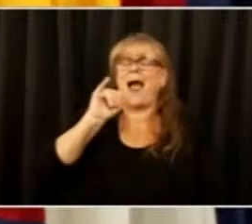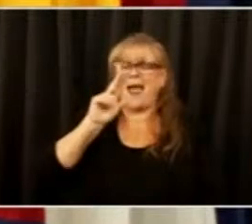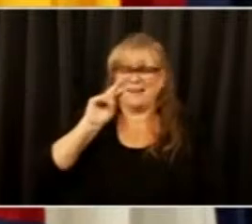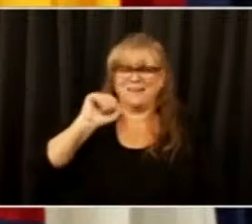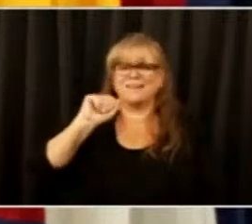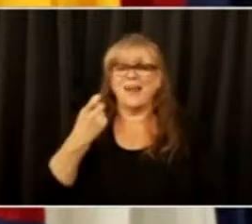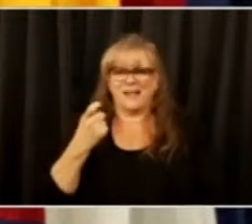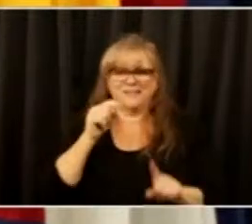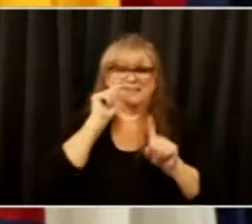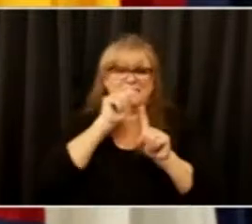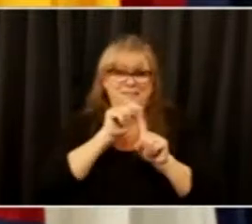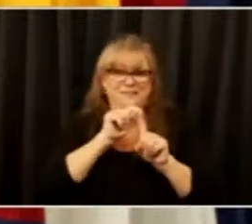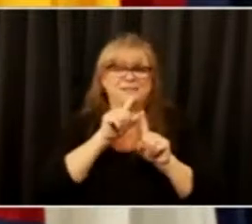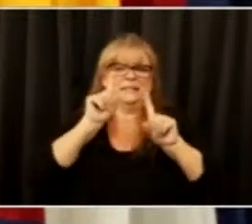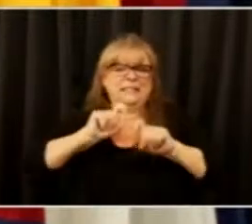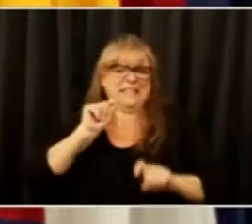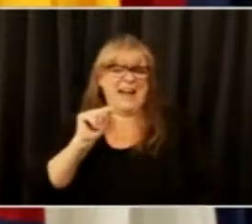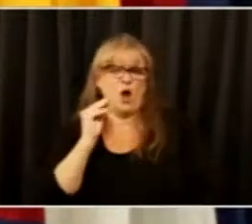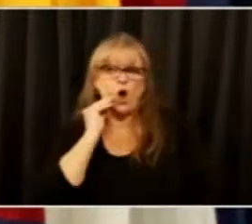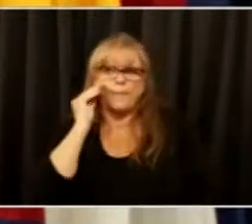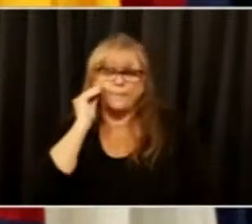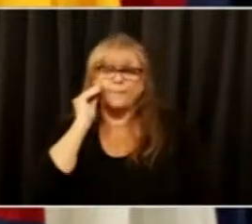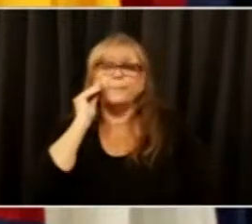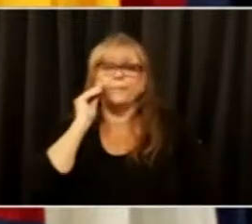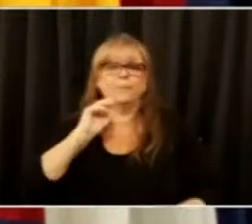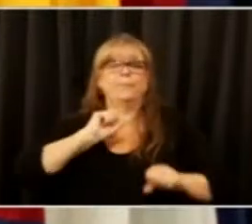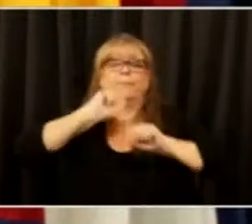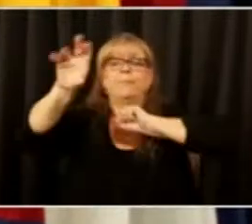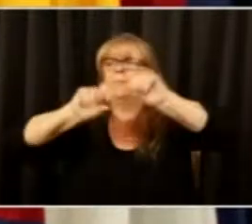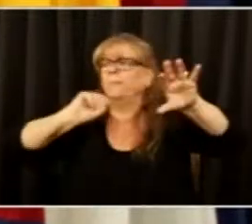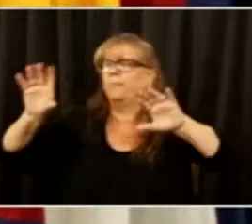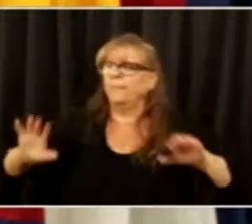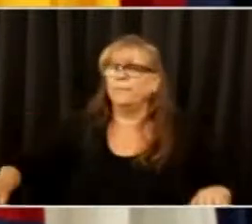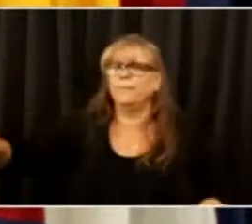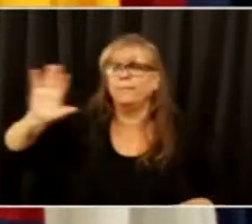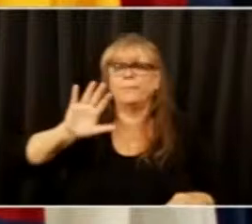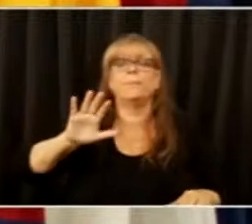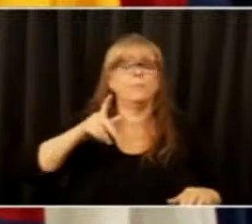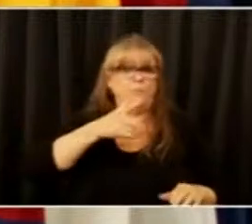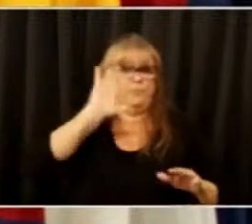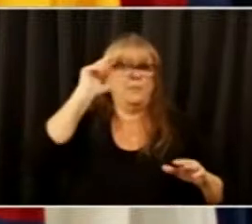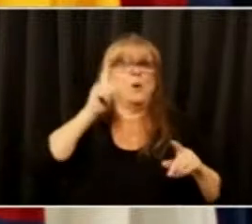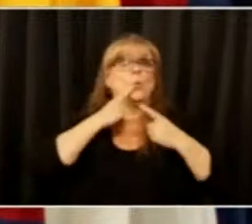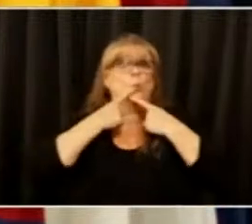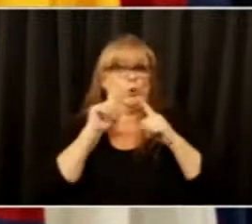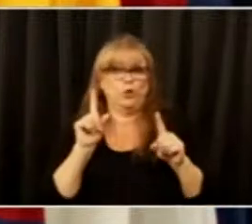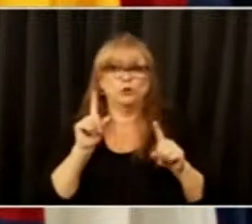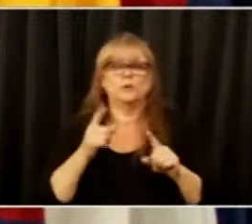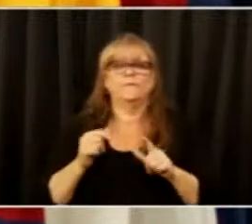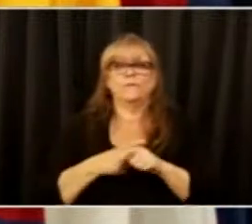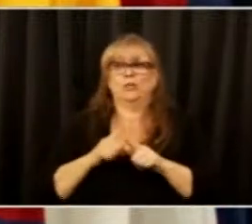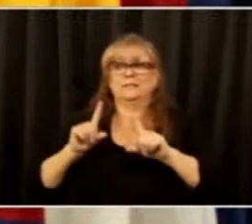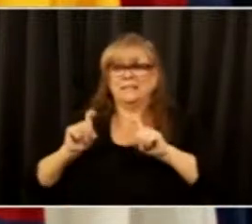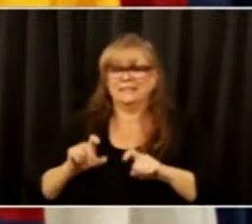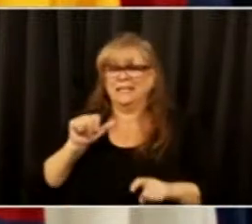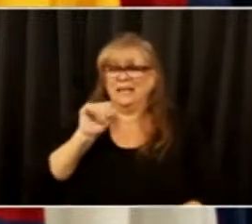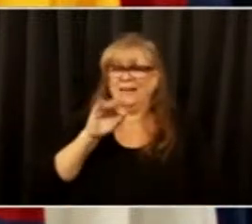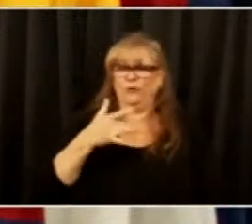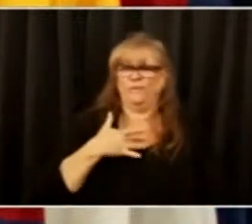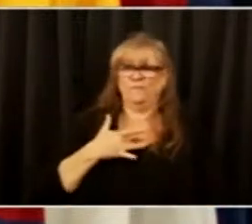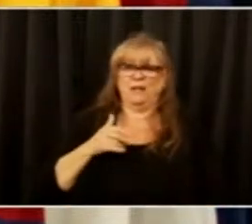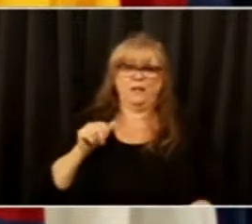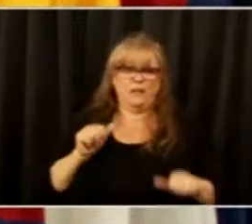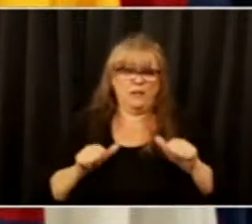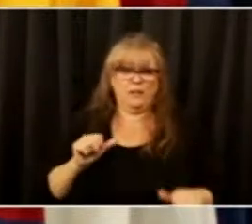many partners. You can get them from your county health. They are a very effective first-line test, but if you're experiencing symptoms, you should go and get the full